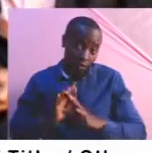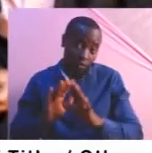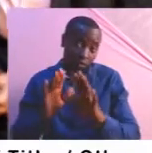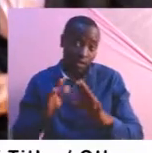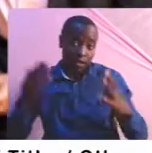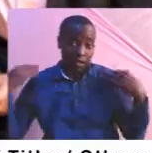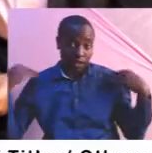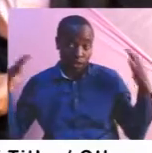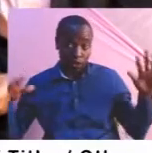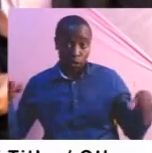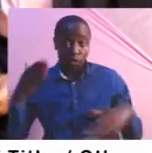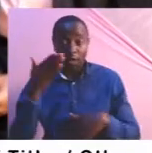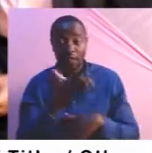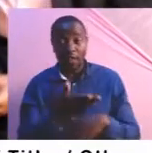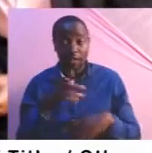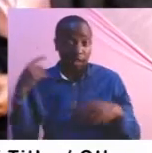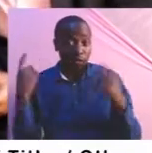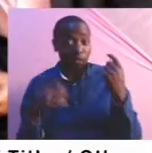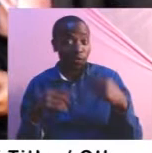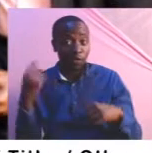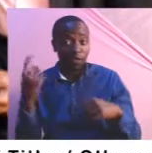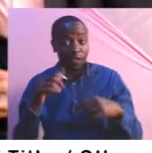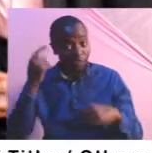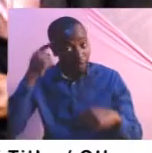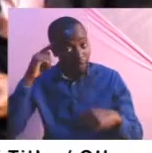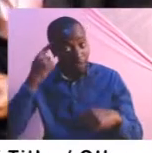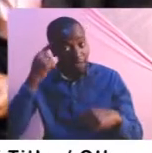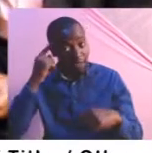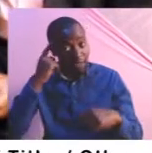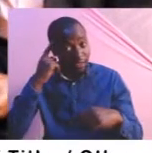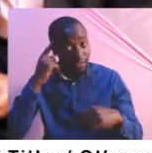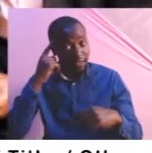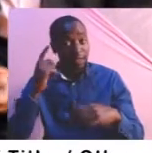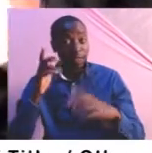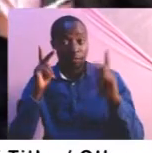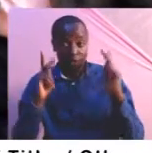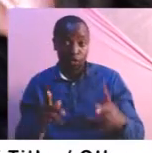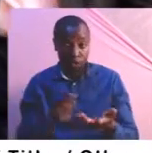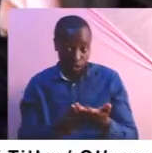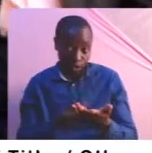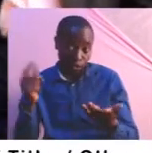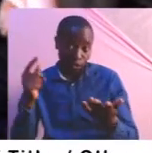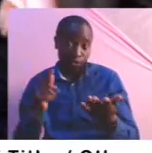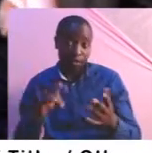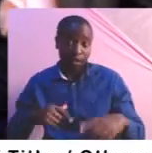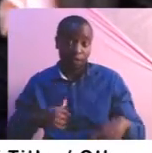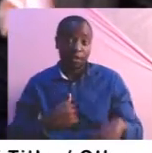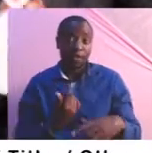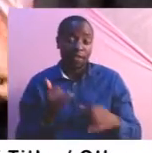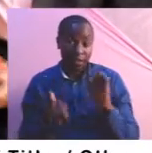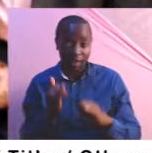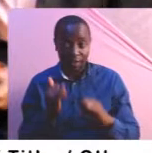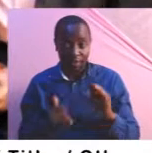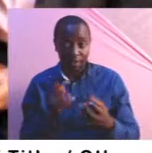angels were there to fight. So you can imagine this guy is going because he feels justified now. And